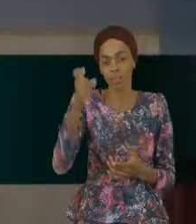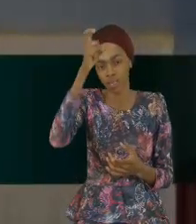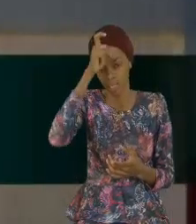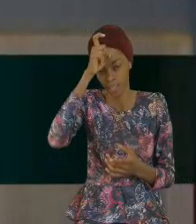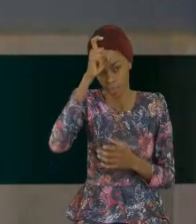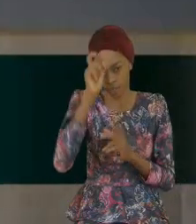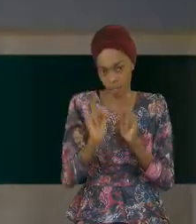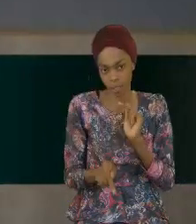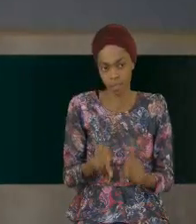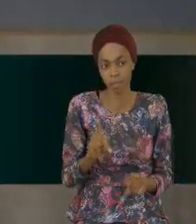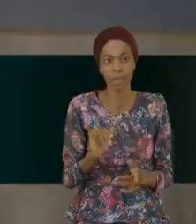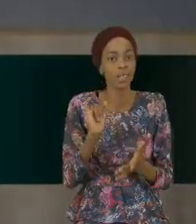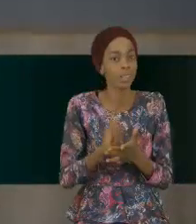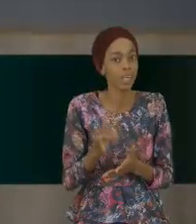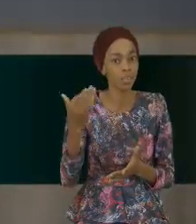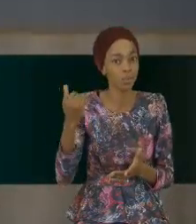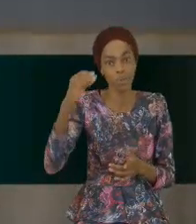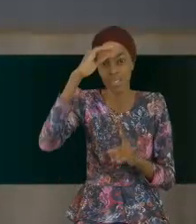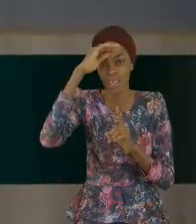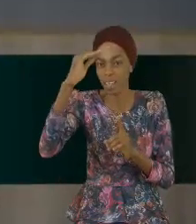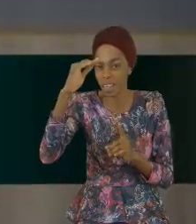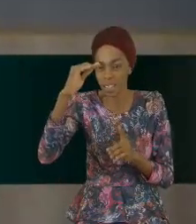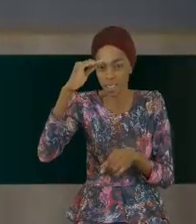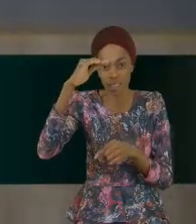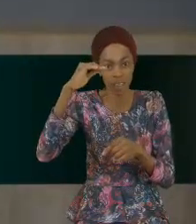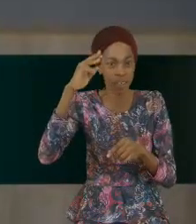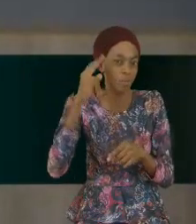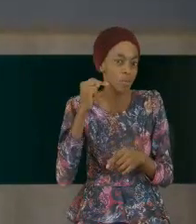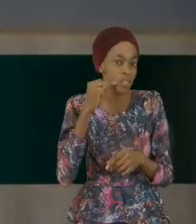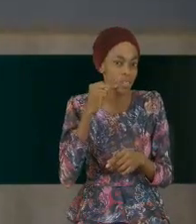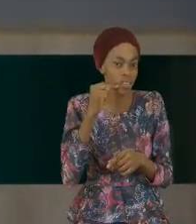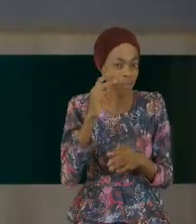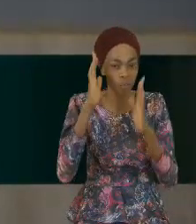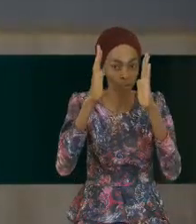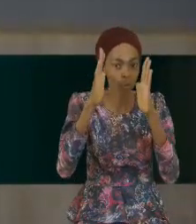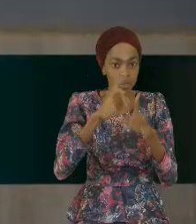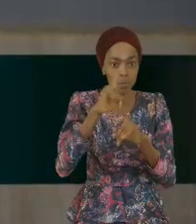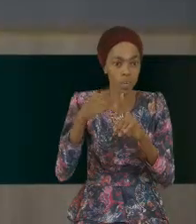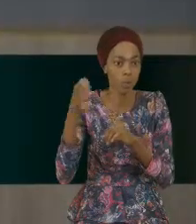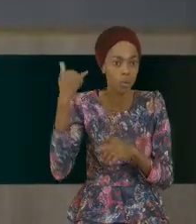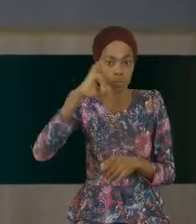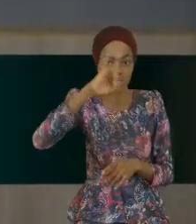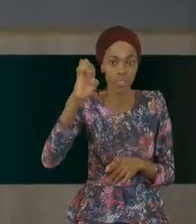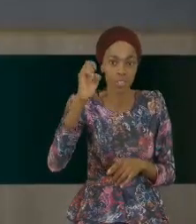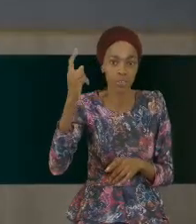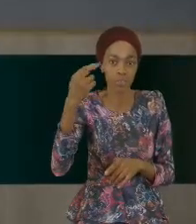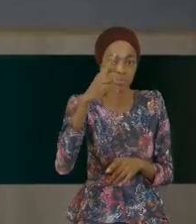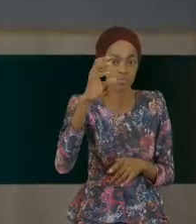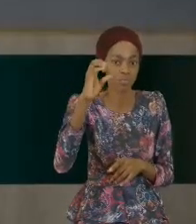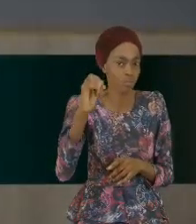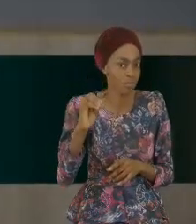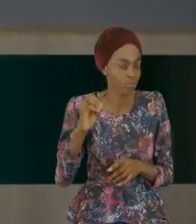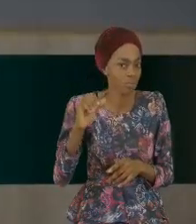That was his focus. Why did he leave Jethro? That's his focus. Why did he leave all